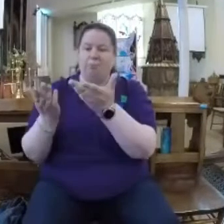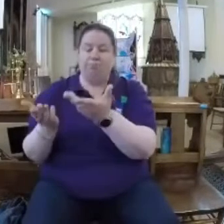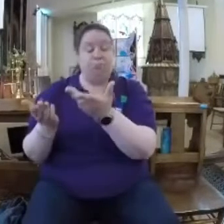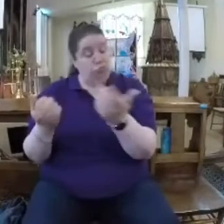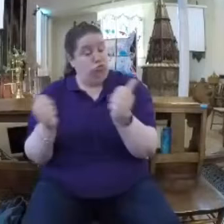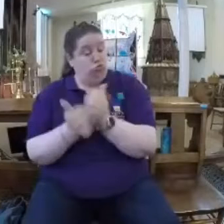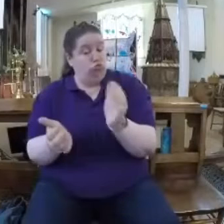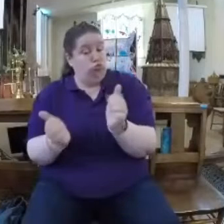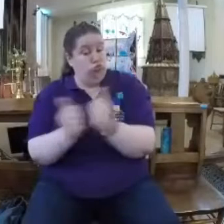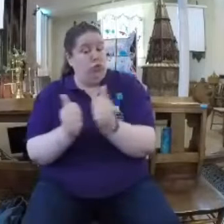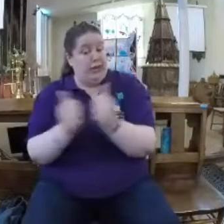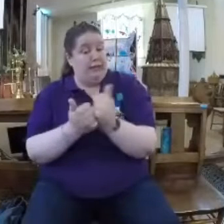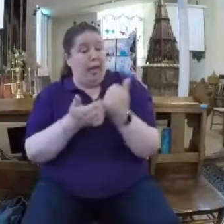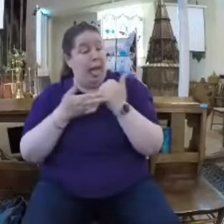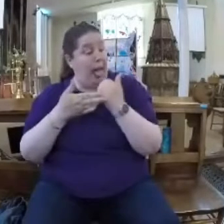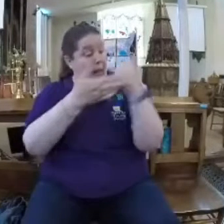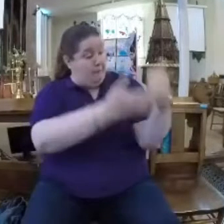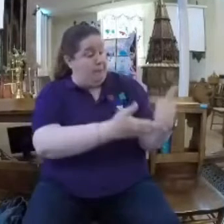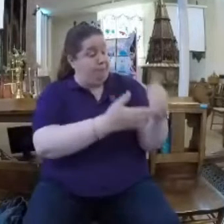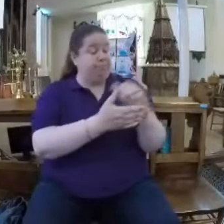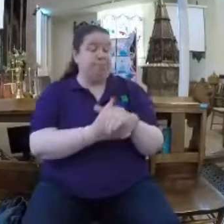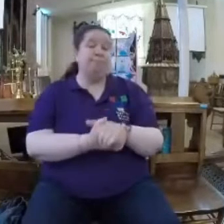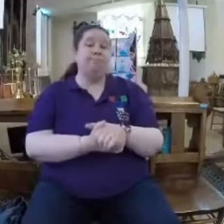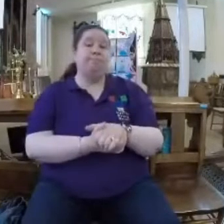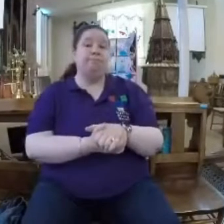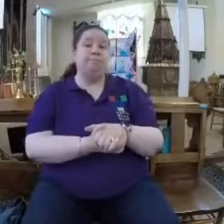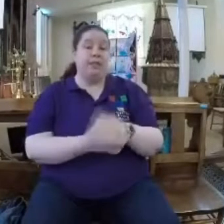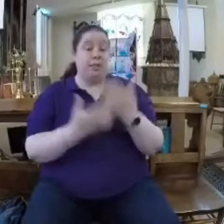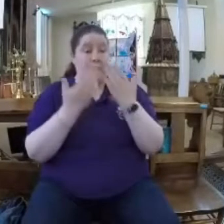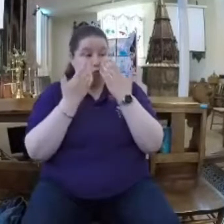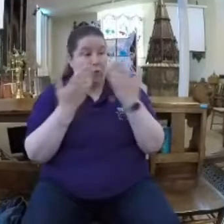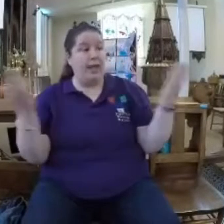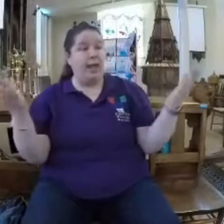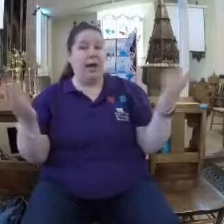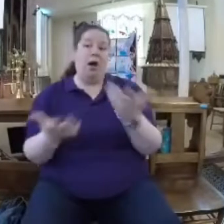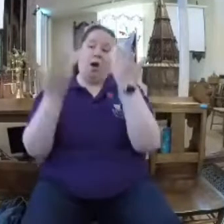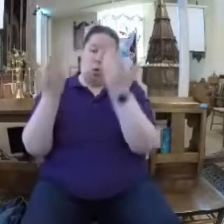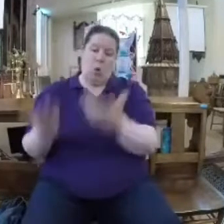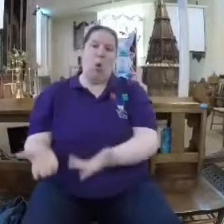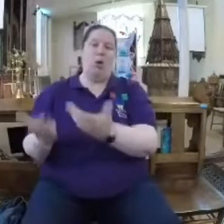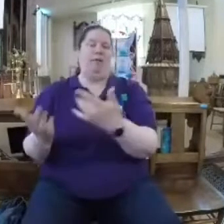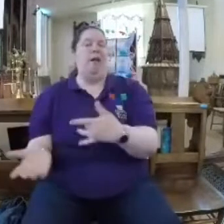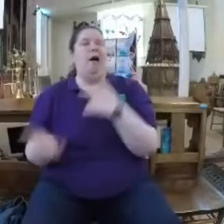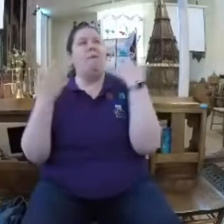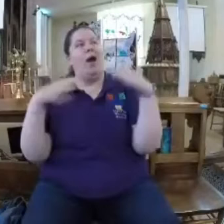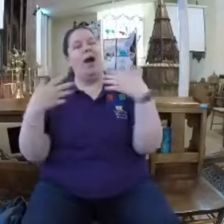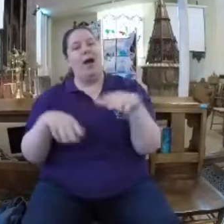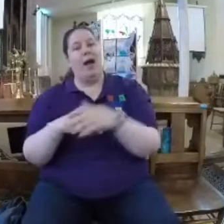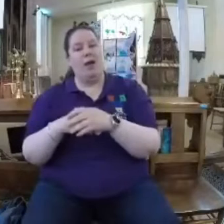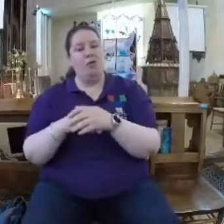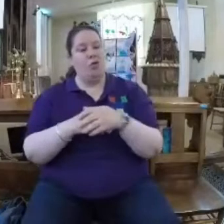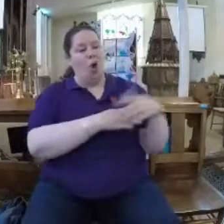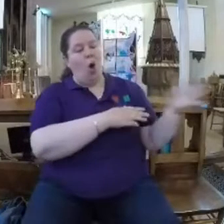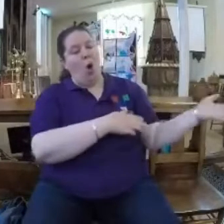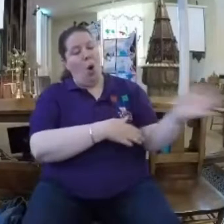to help them. And then there's this whole big reveal that Joseph is who he is, and the family is brought back